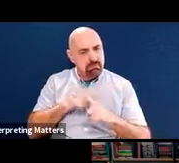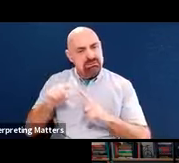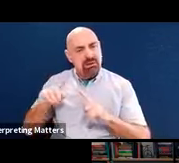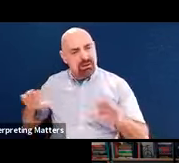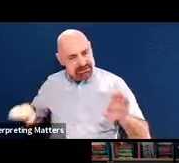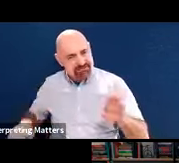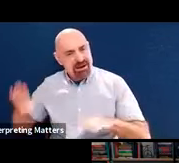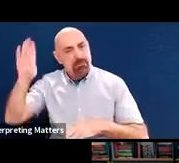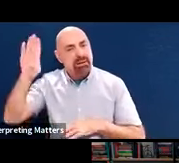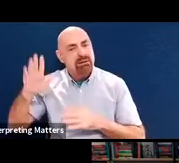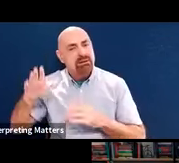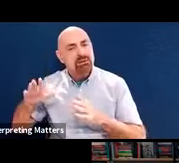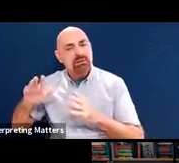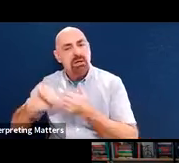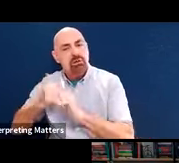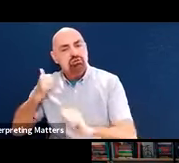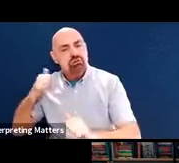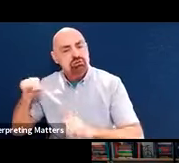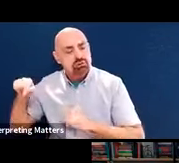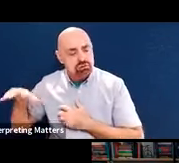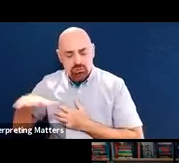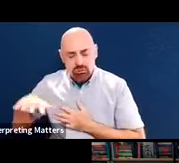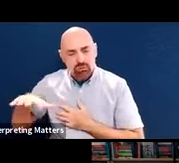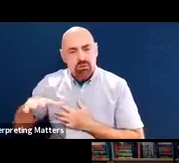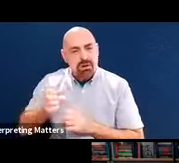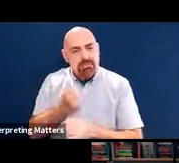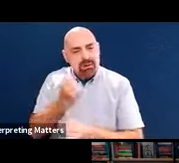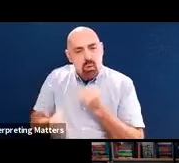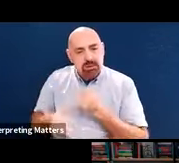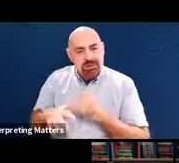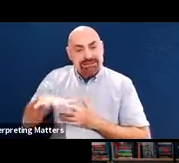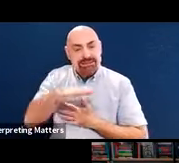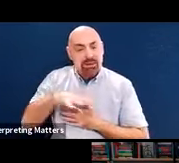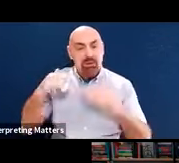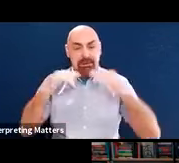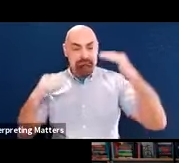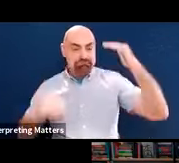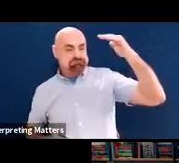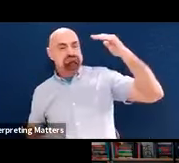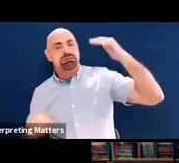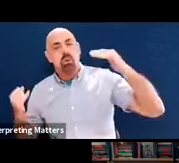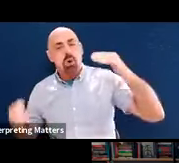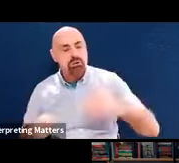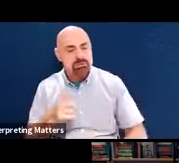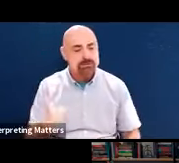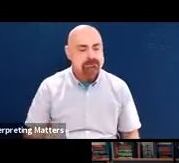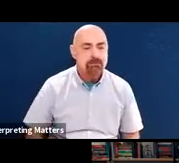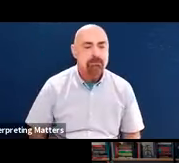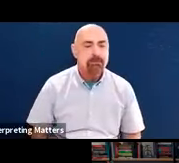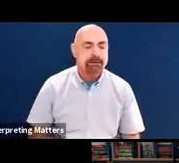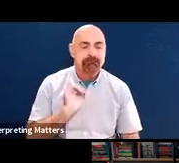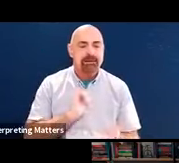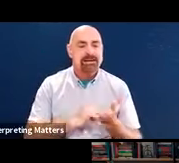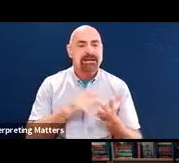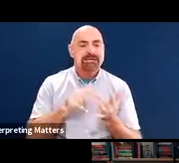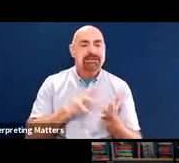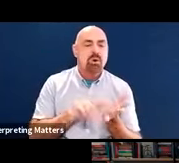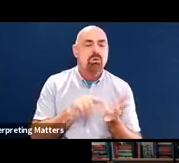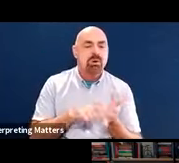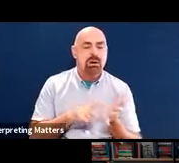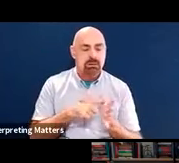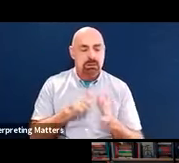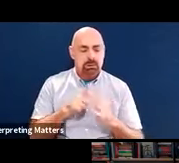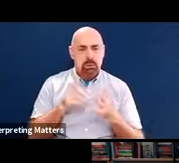harm innovation and competition, exacerbating spatial inequality. Simona. Right. I mean, all